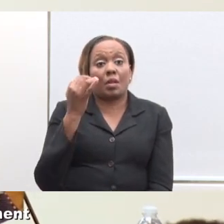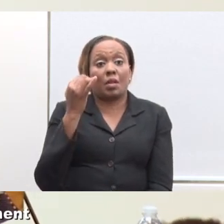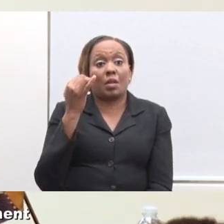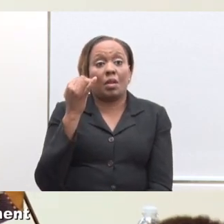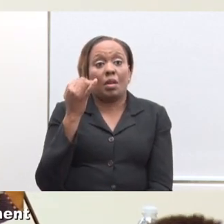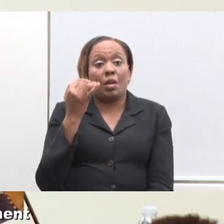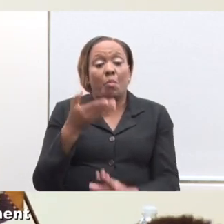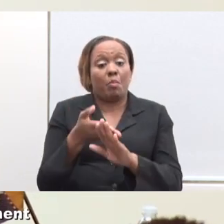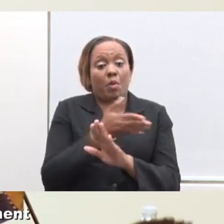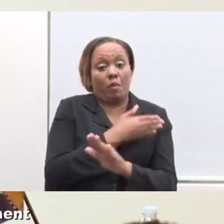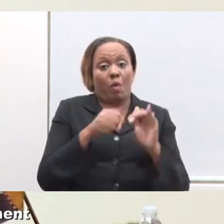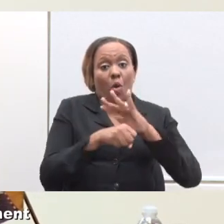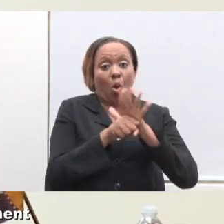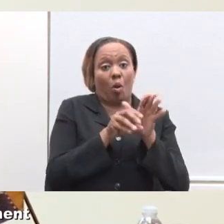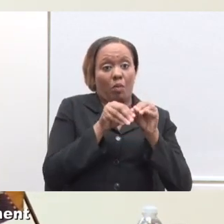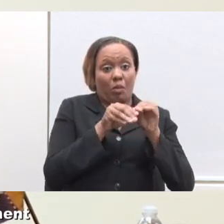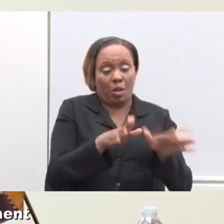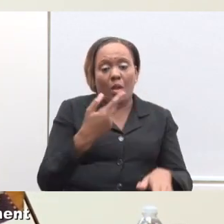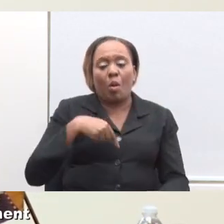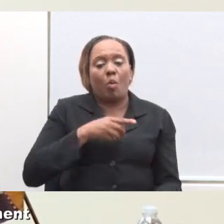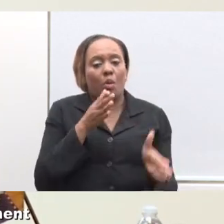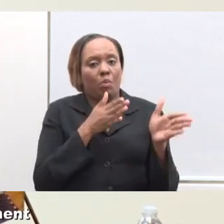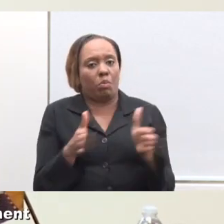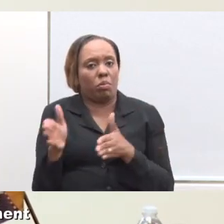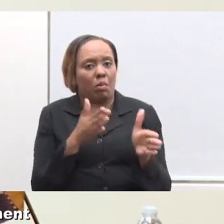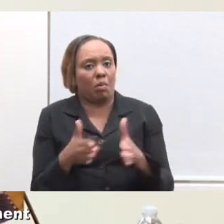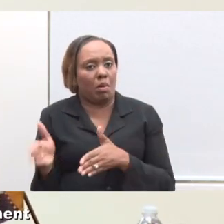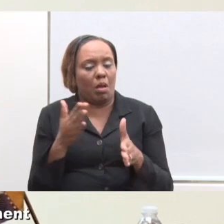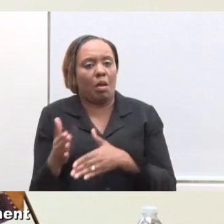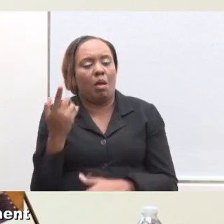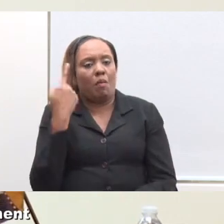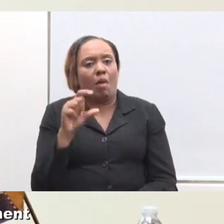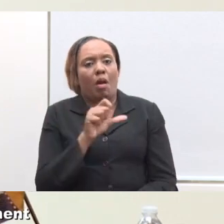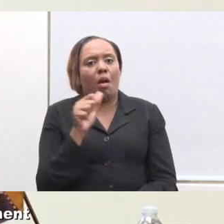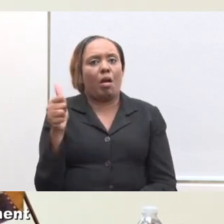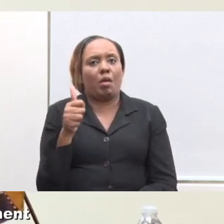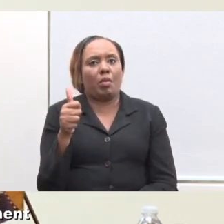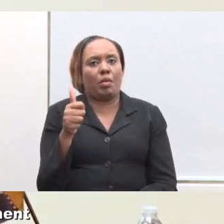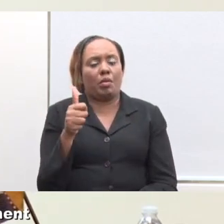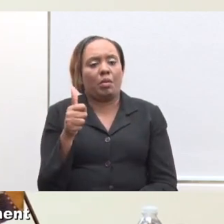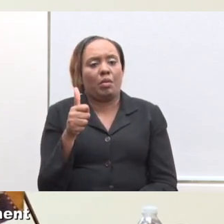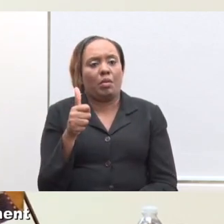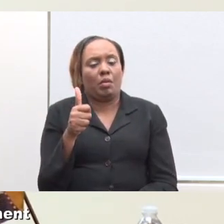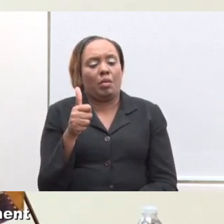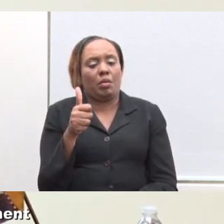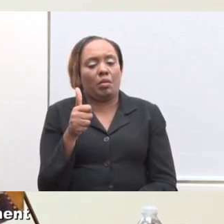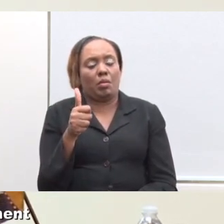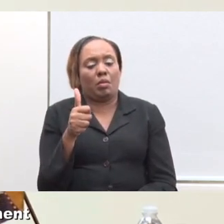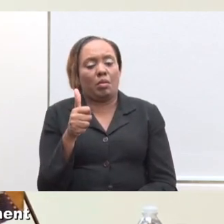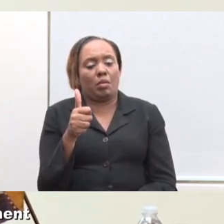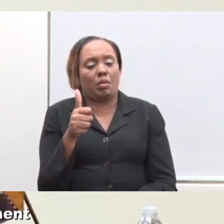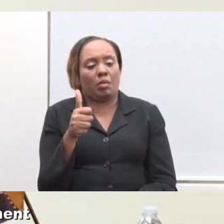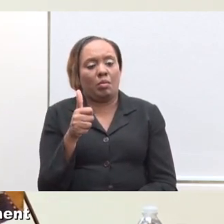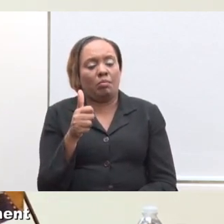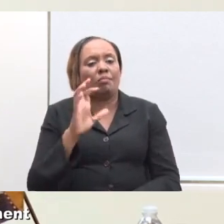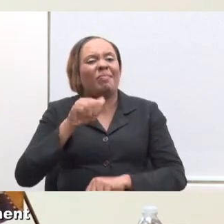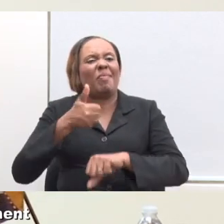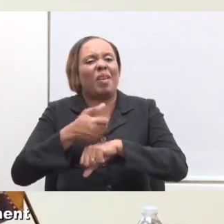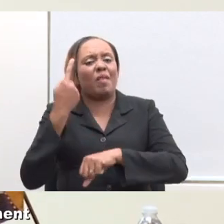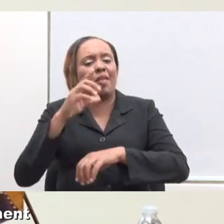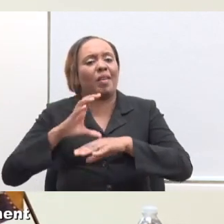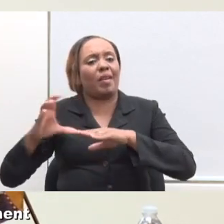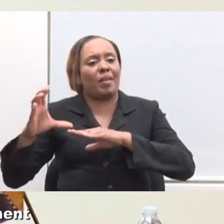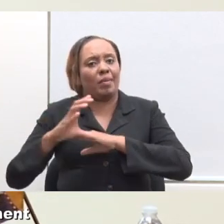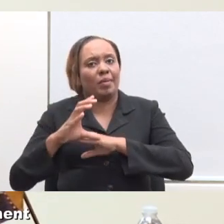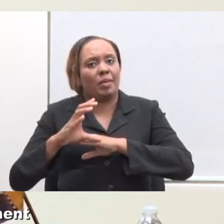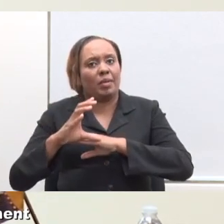the governments of the community, Caribbean community, and civil society in Trinidad in April, in order for us to